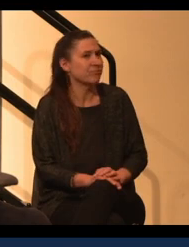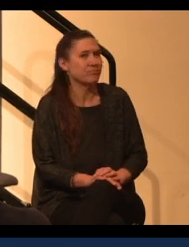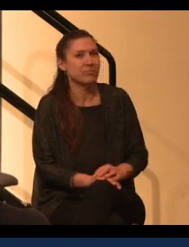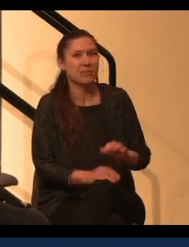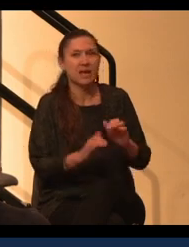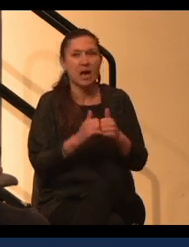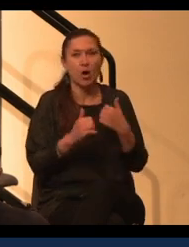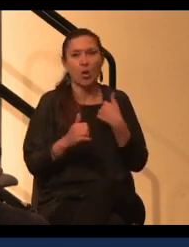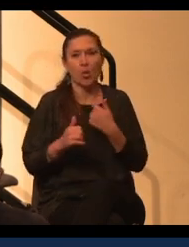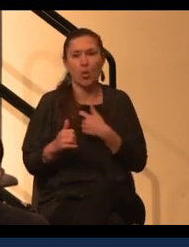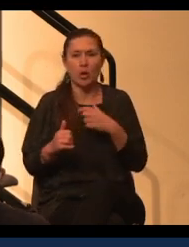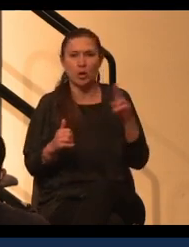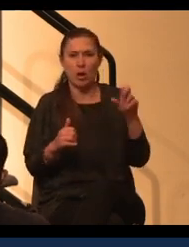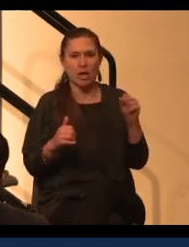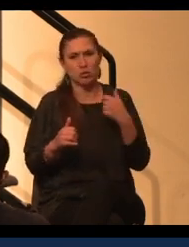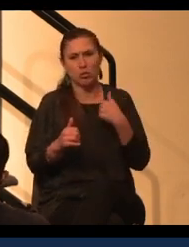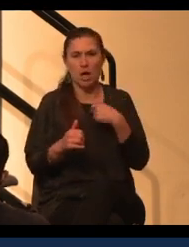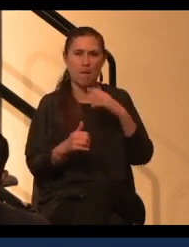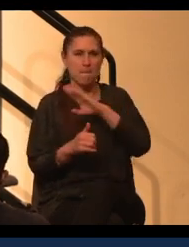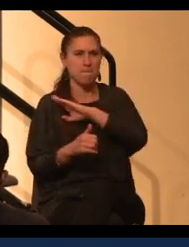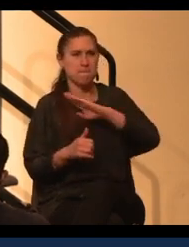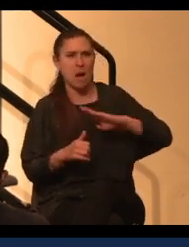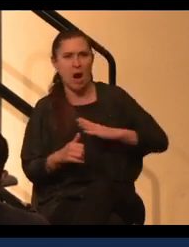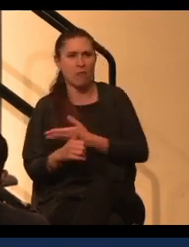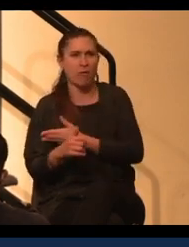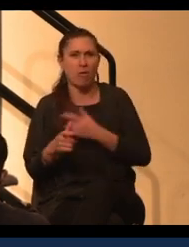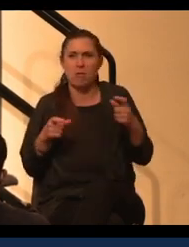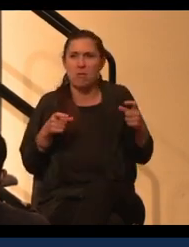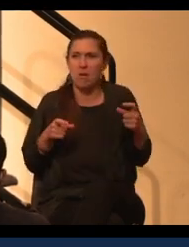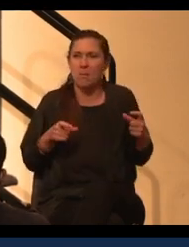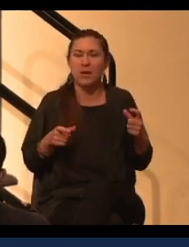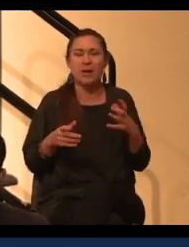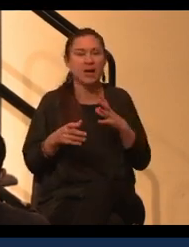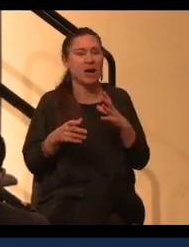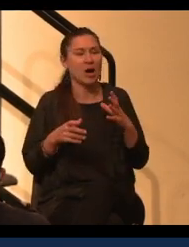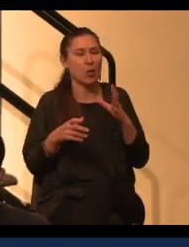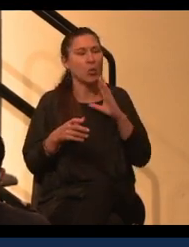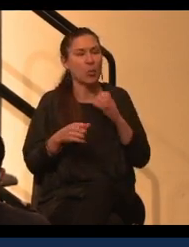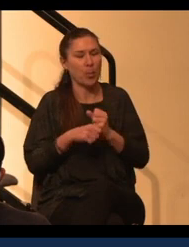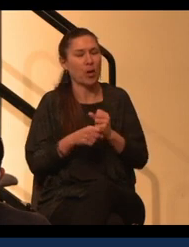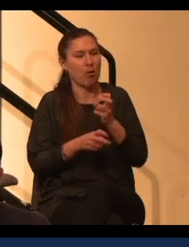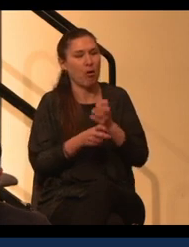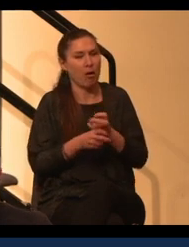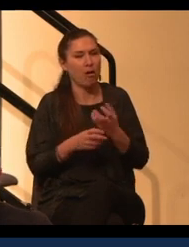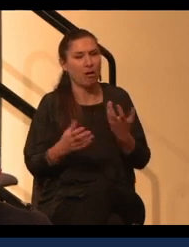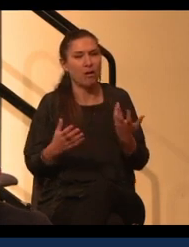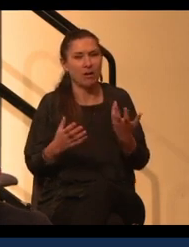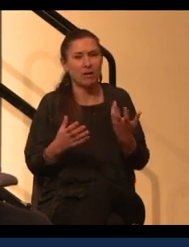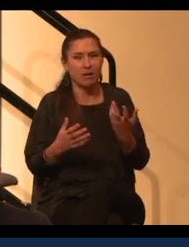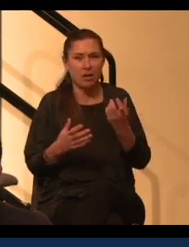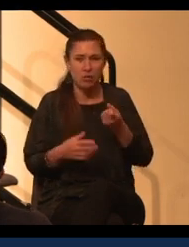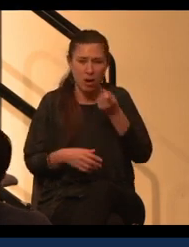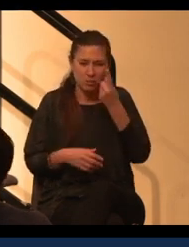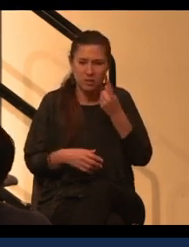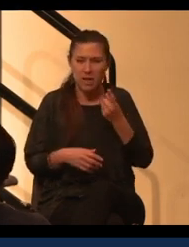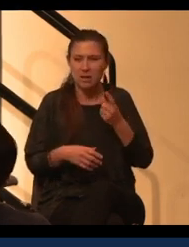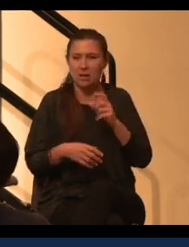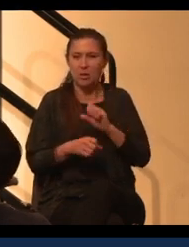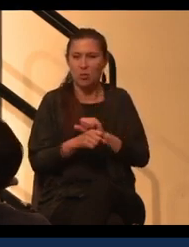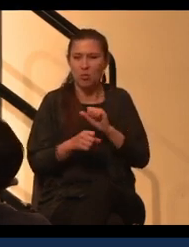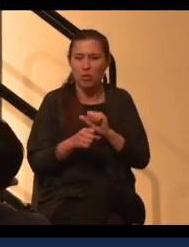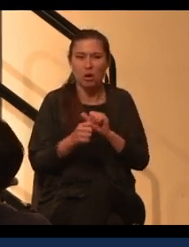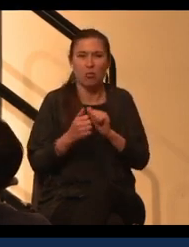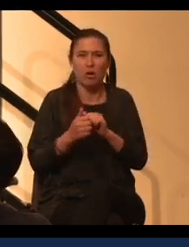be dominant and ways that make it especially difficult to appreciate and to work alongside